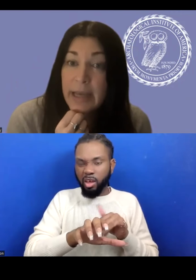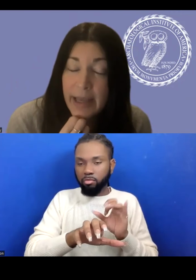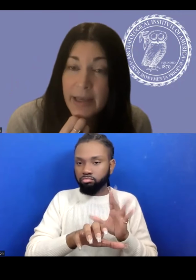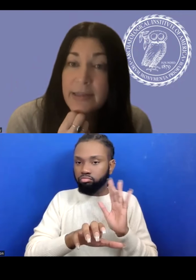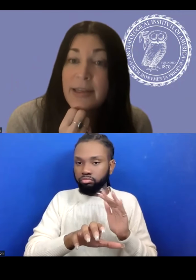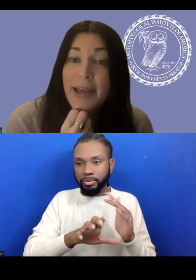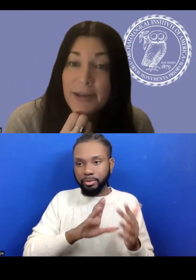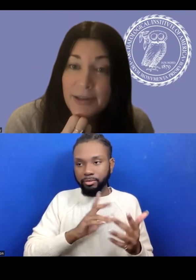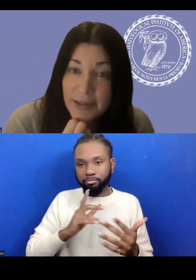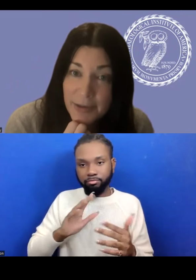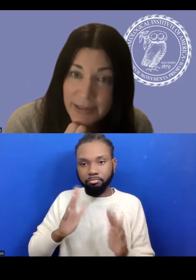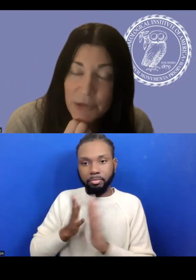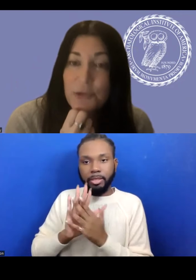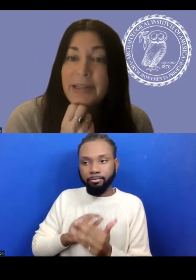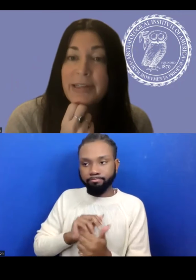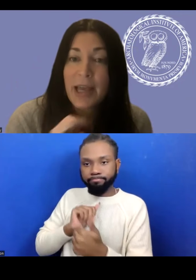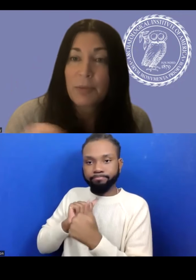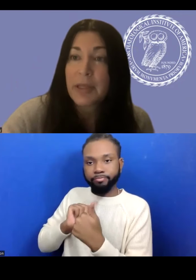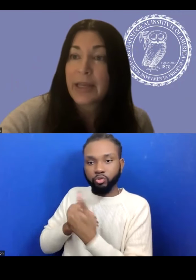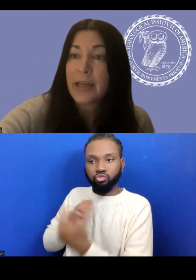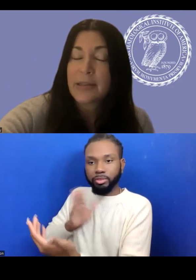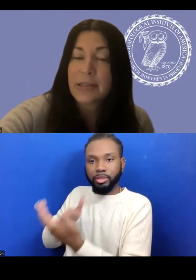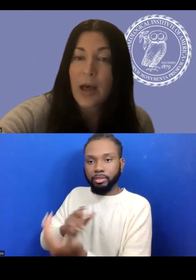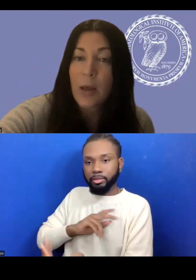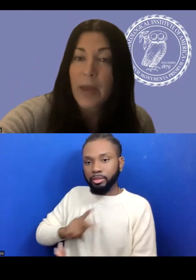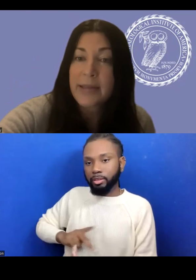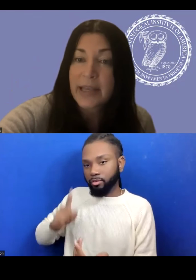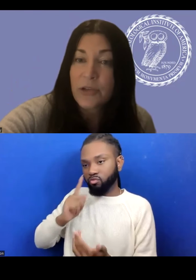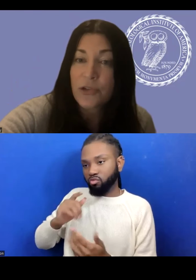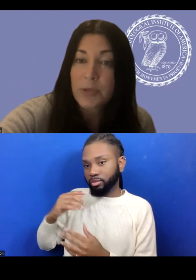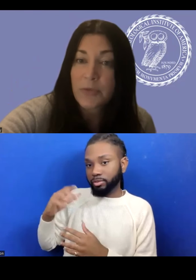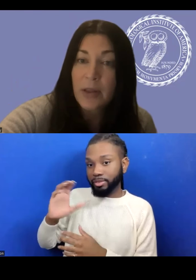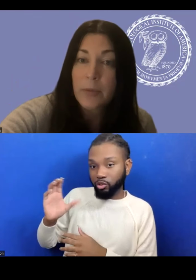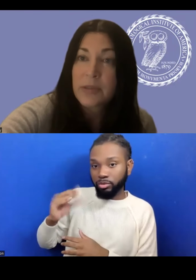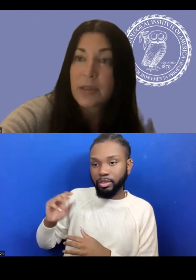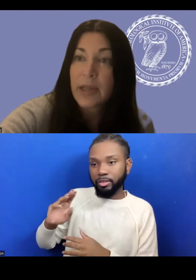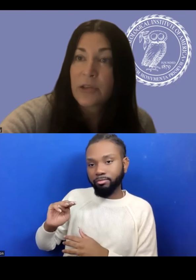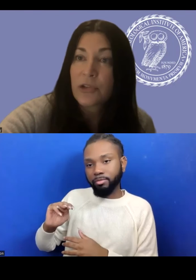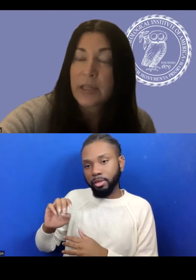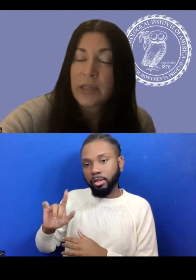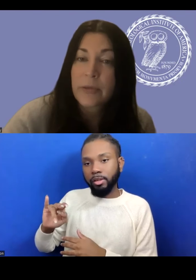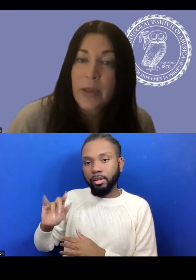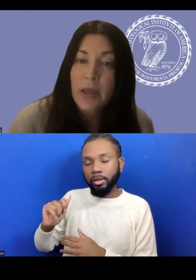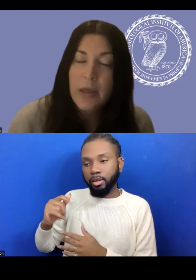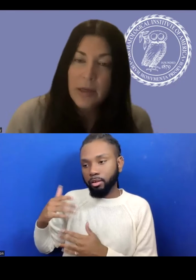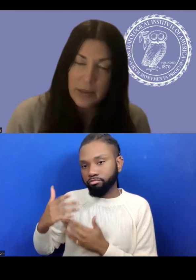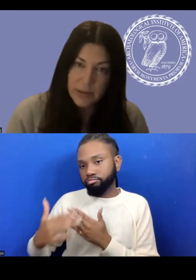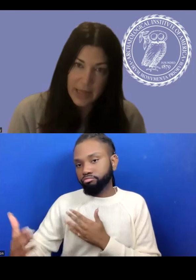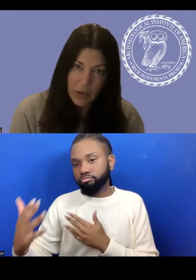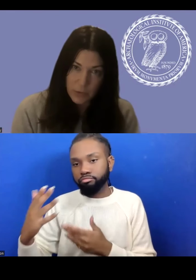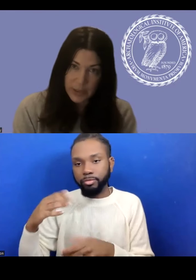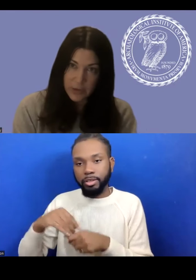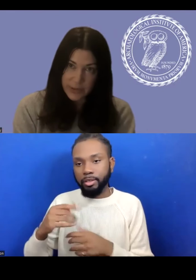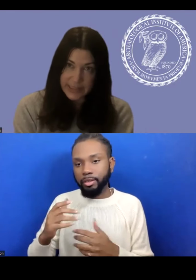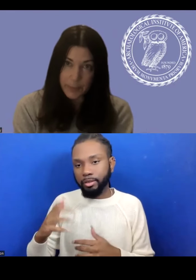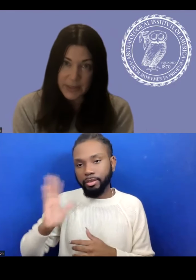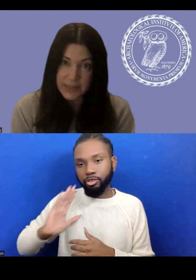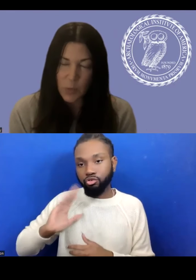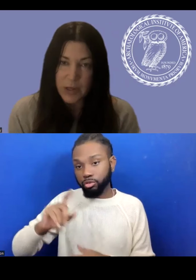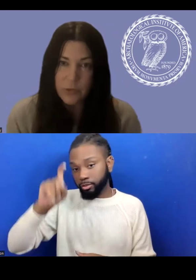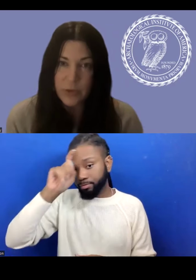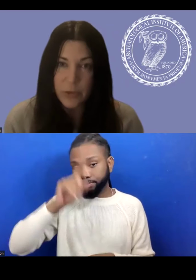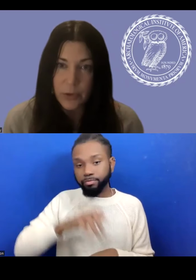the decades and centuries and millennia to come as kingship develops in ancient Egypt. Now, we are